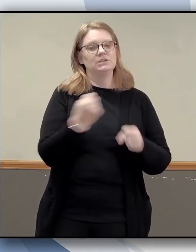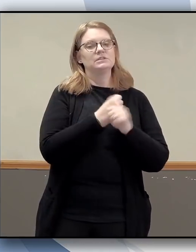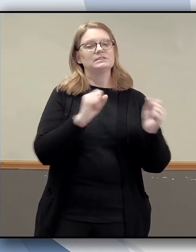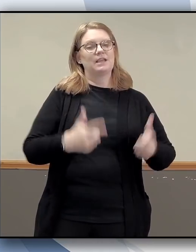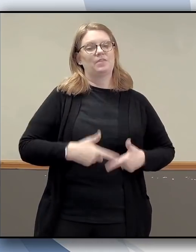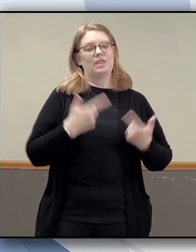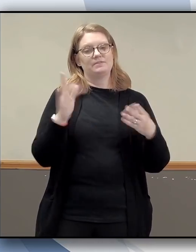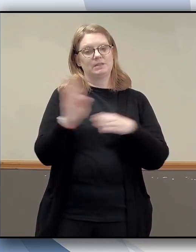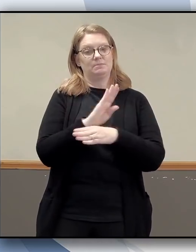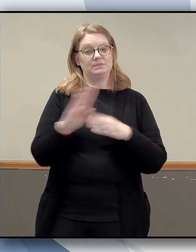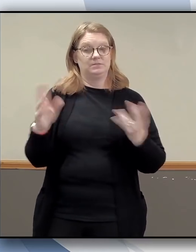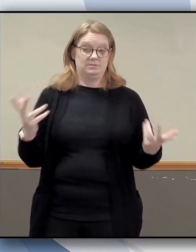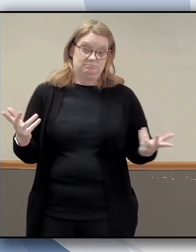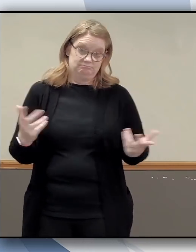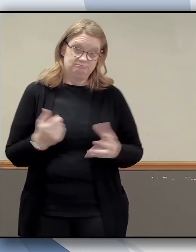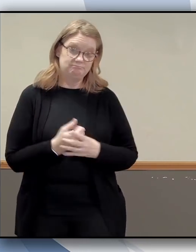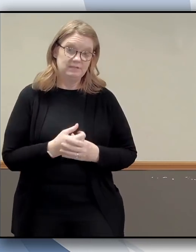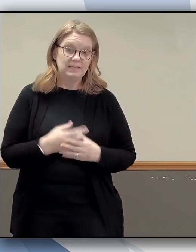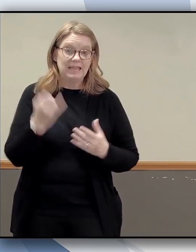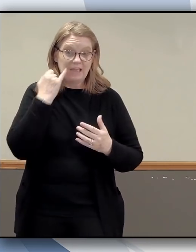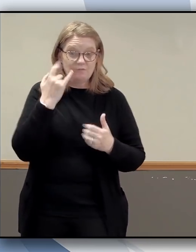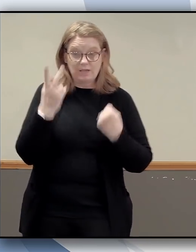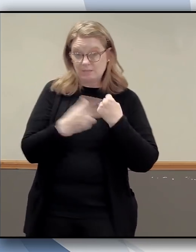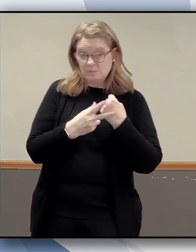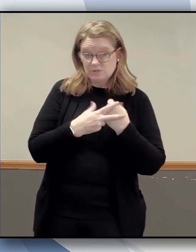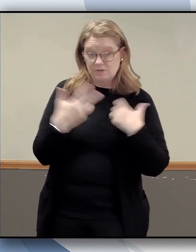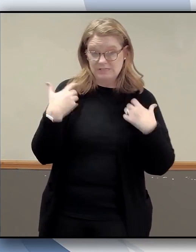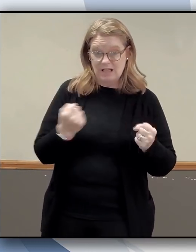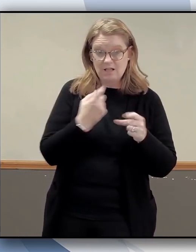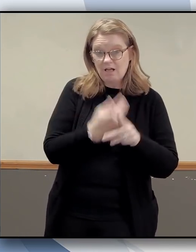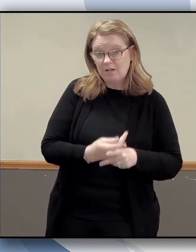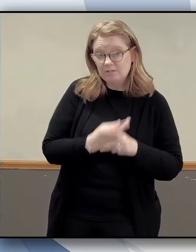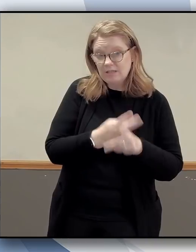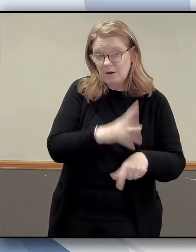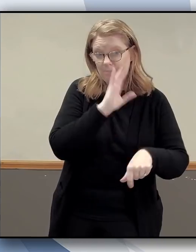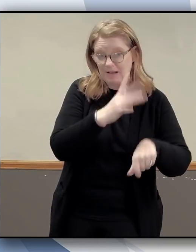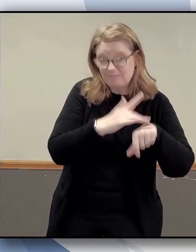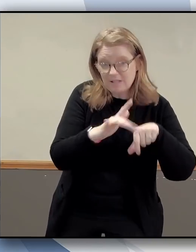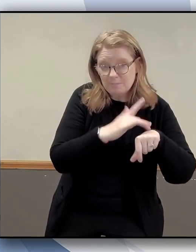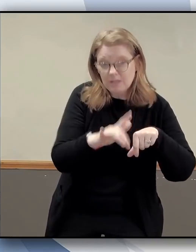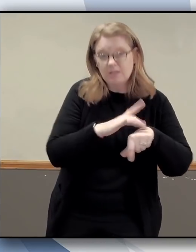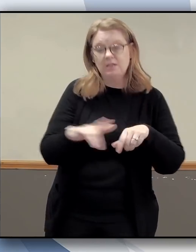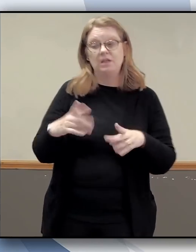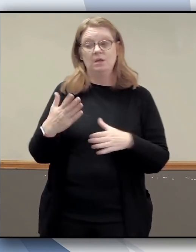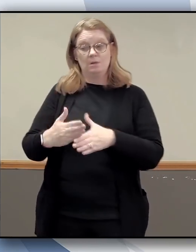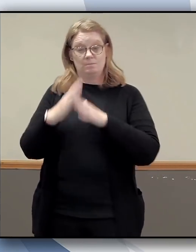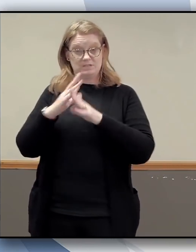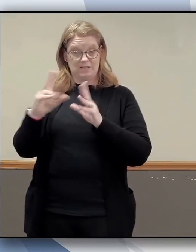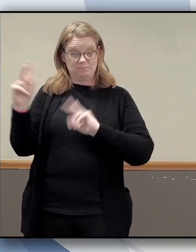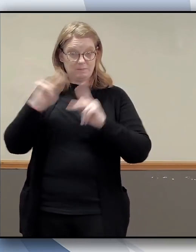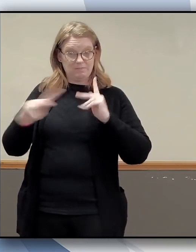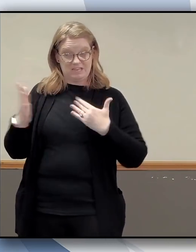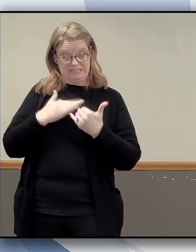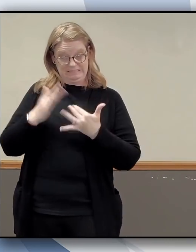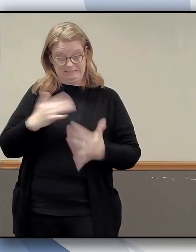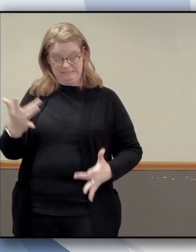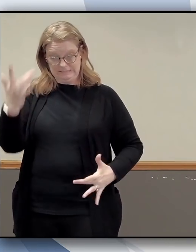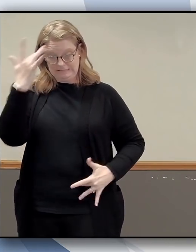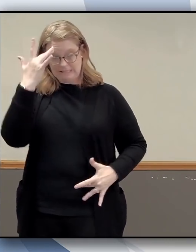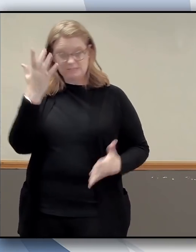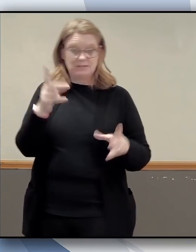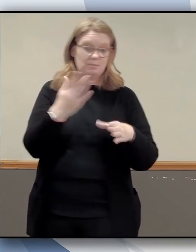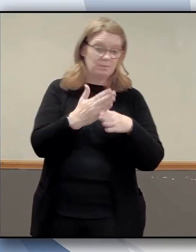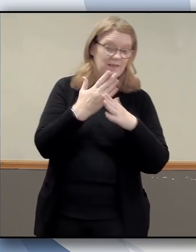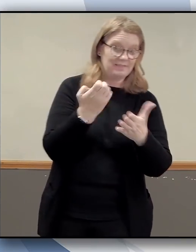livelihoods. And right now, if we can, preserve healthcare capacity, protect our vulnerable, and keep the economy going, then if we can balance all those